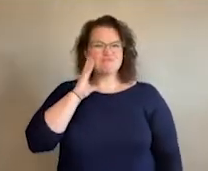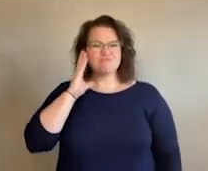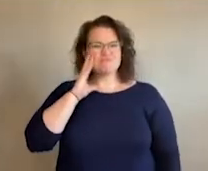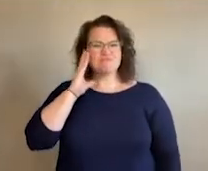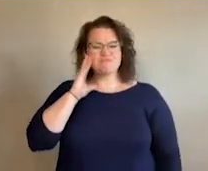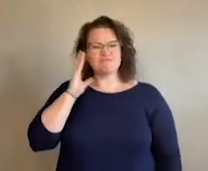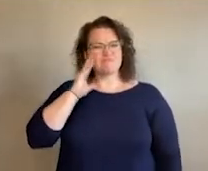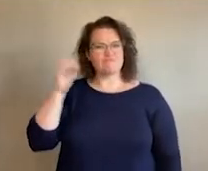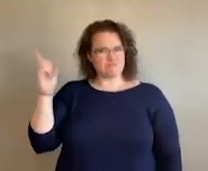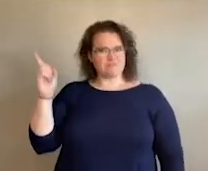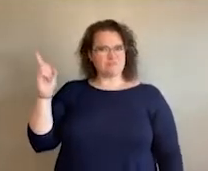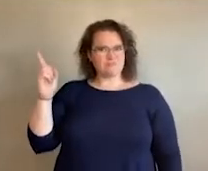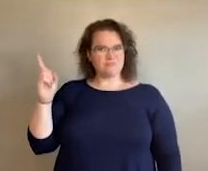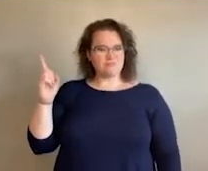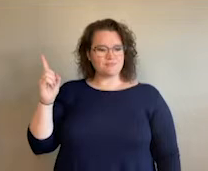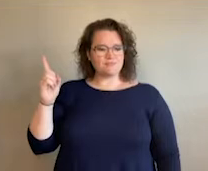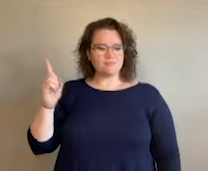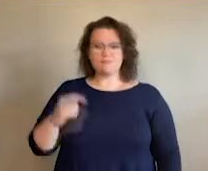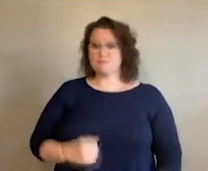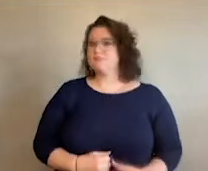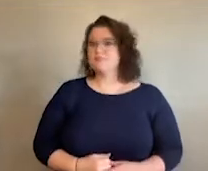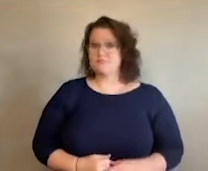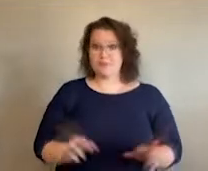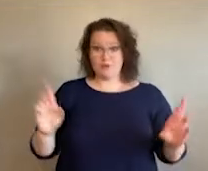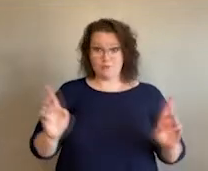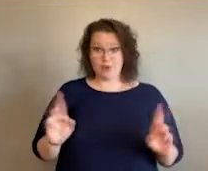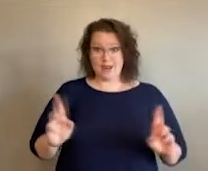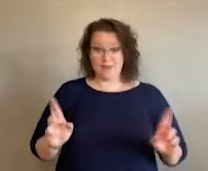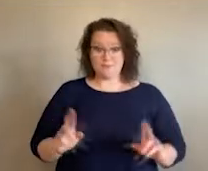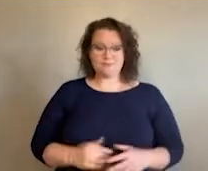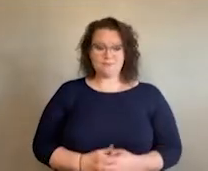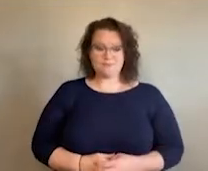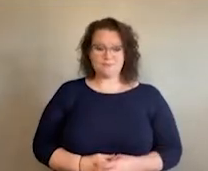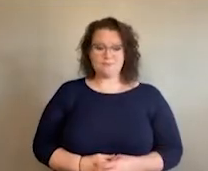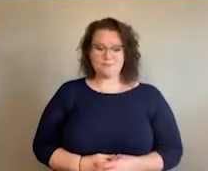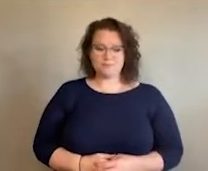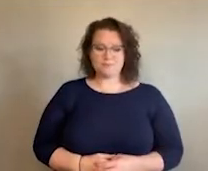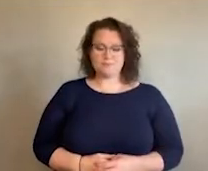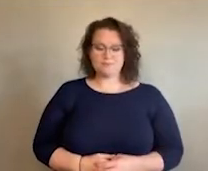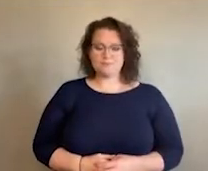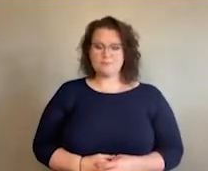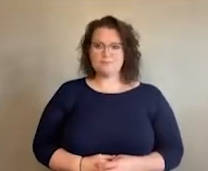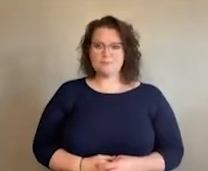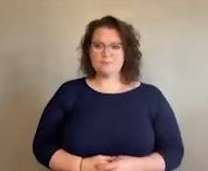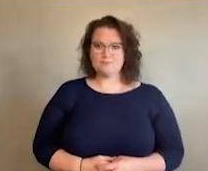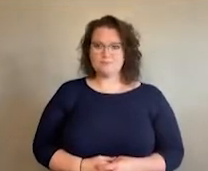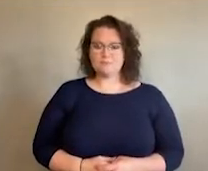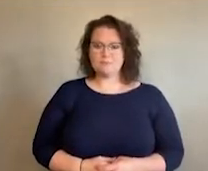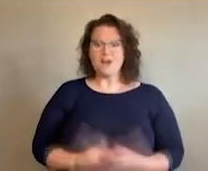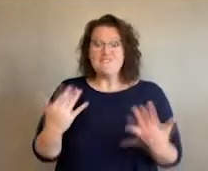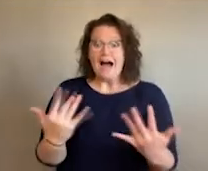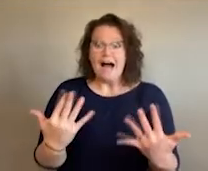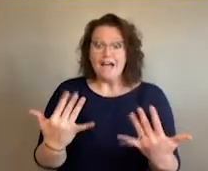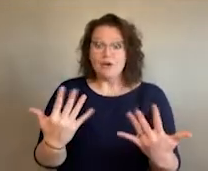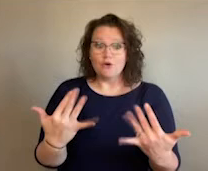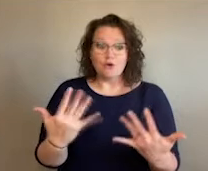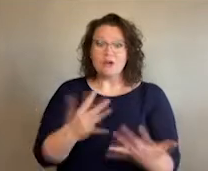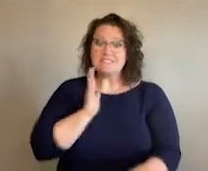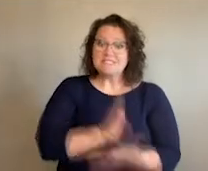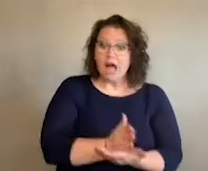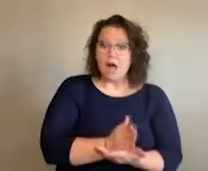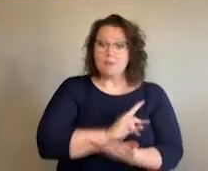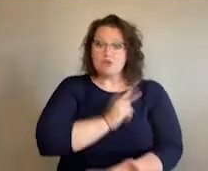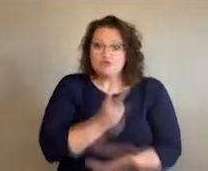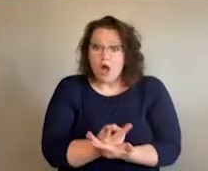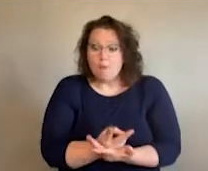these. If you hear me yell fire, you're gonna stop, drop, and roll. Fire!